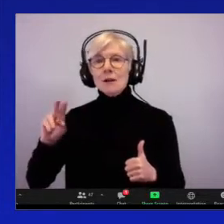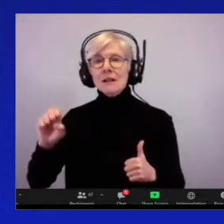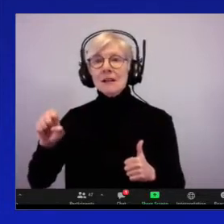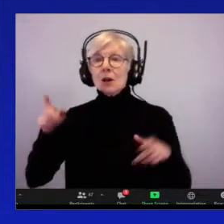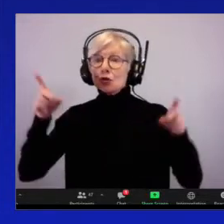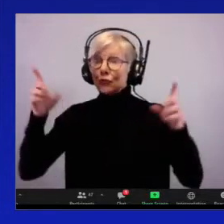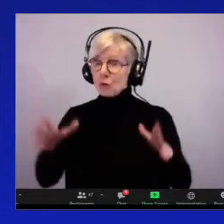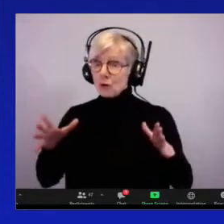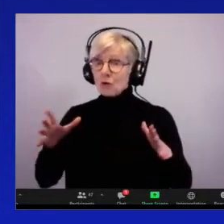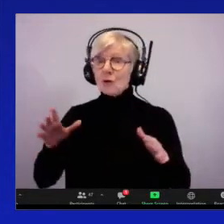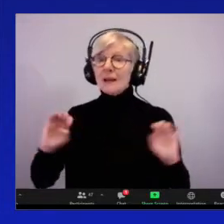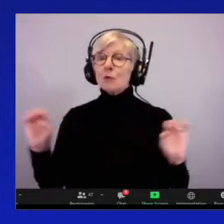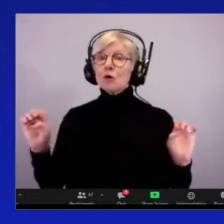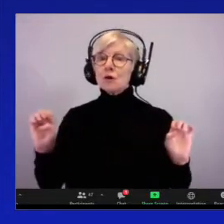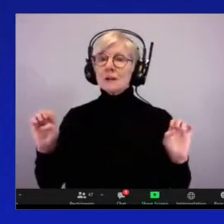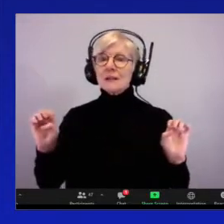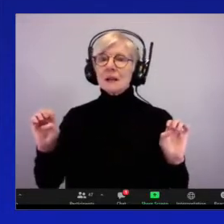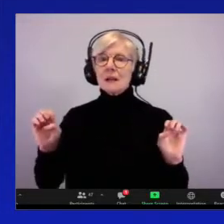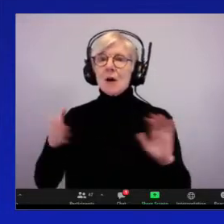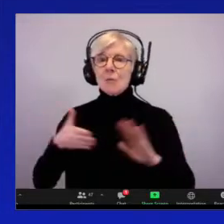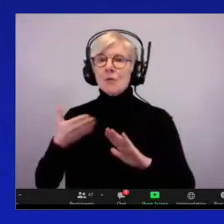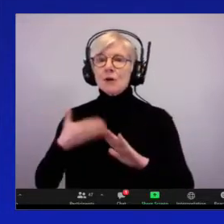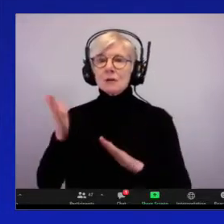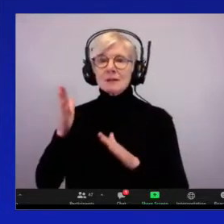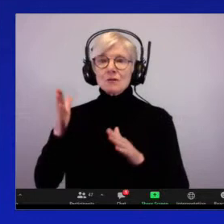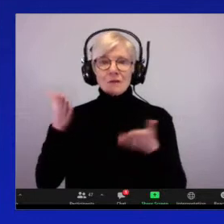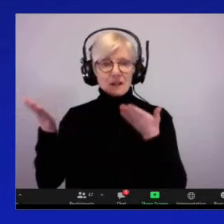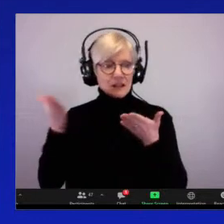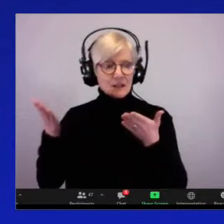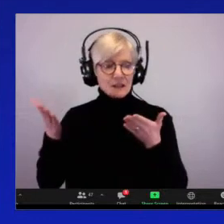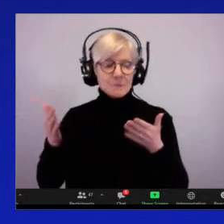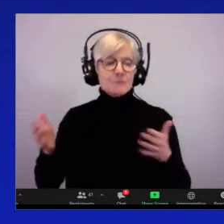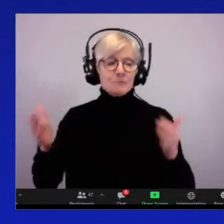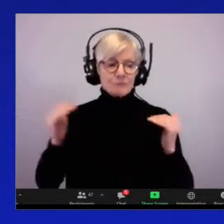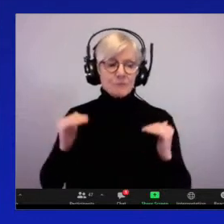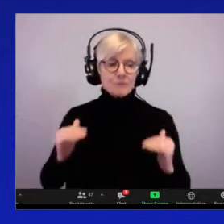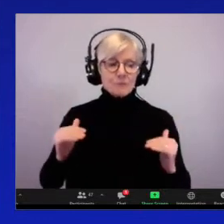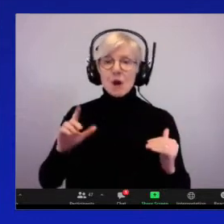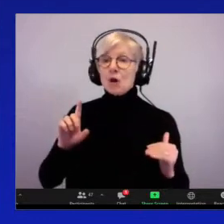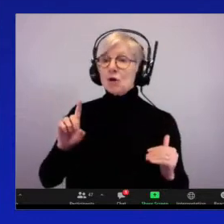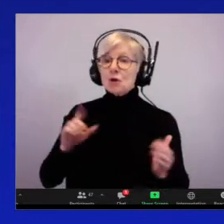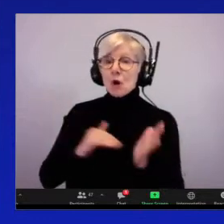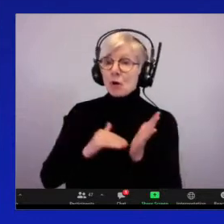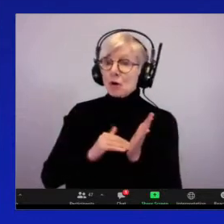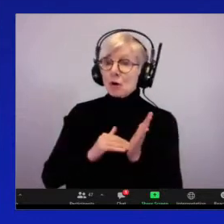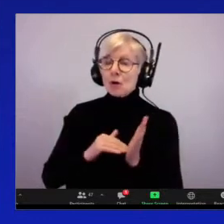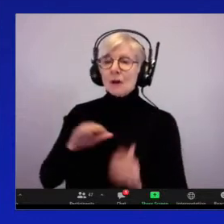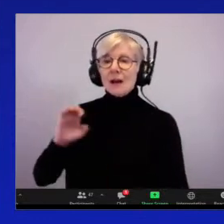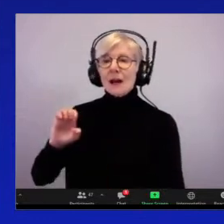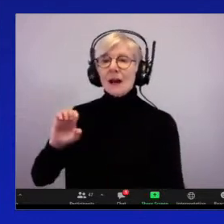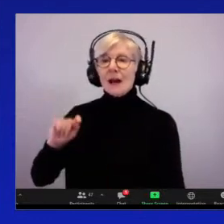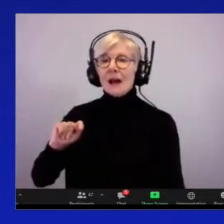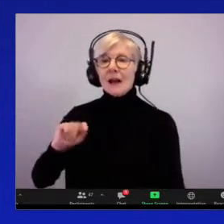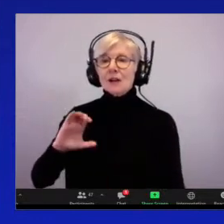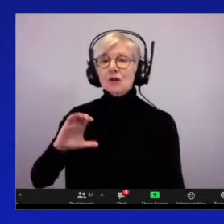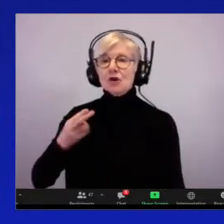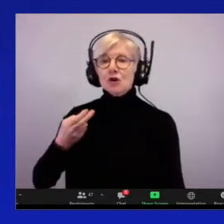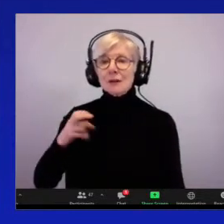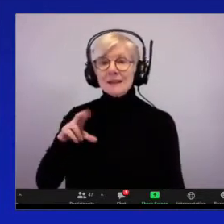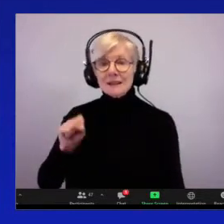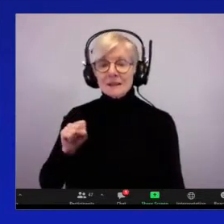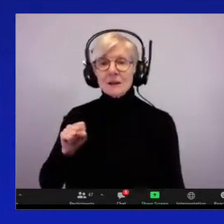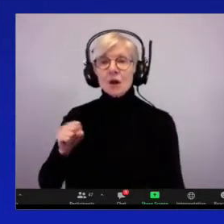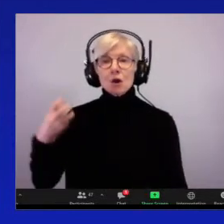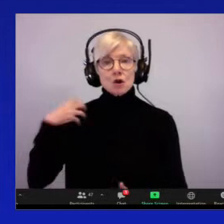Protective Services, Directeur général des services de protection et d'urgence, and Dr. Vera Etches, Chief Medical Officer